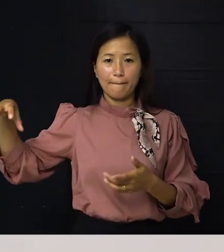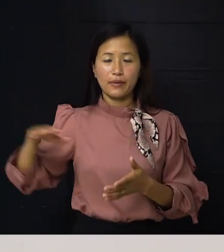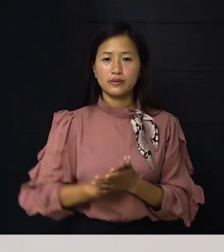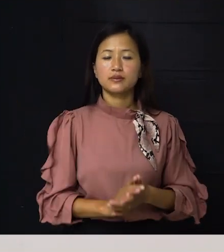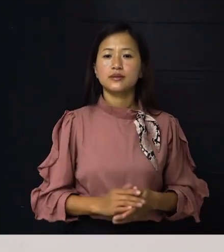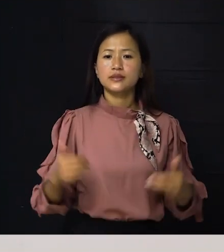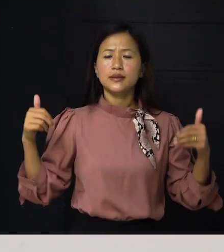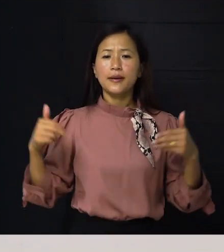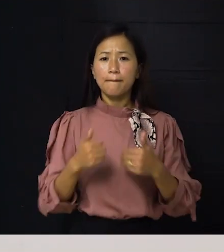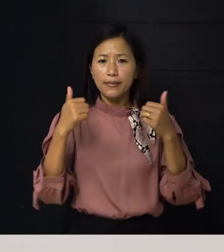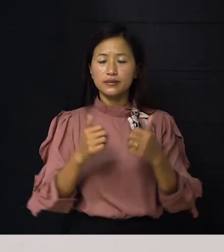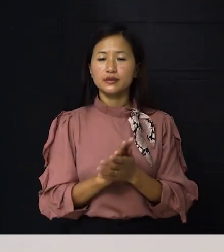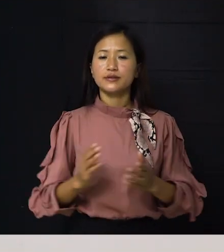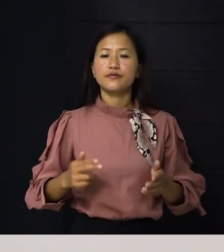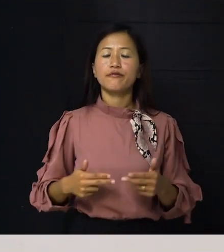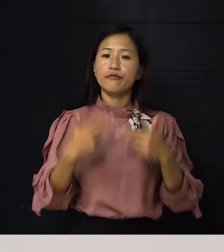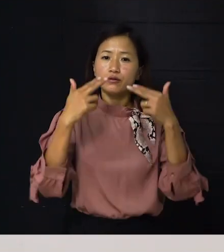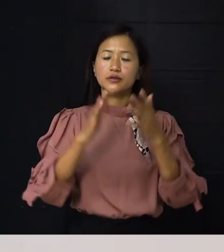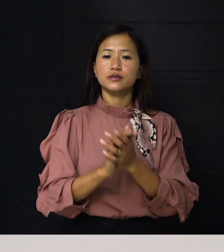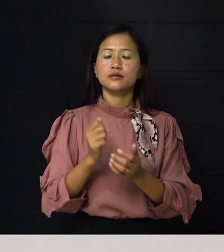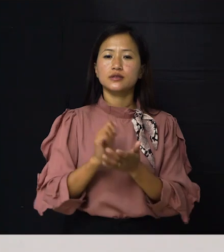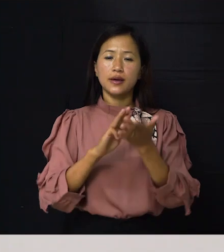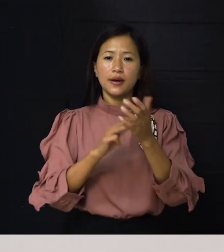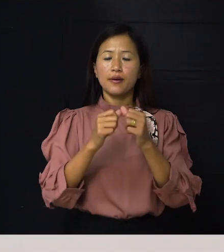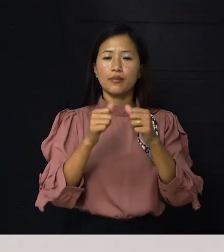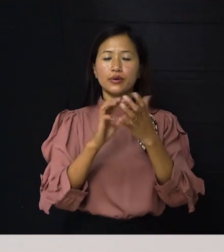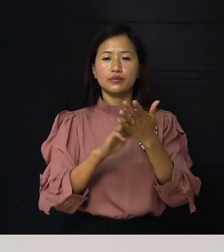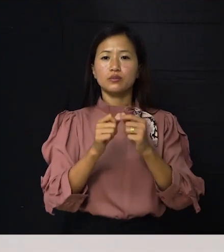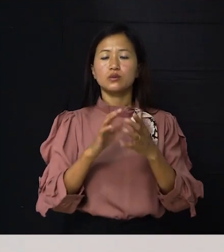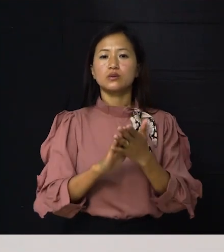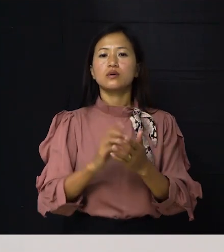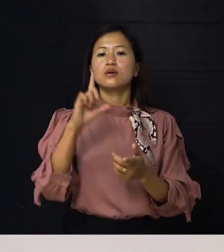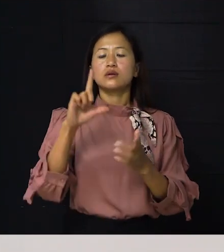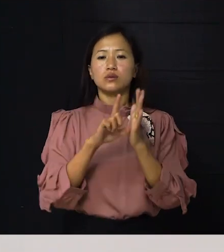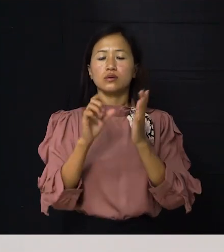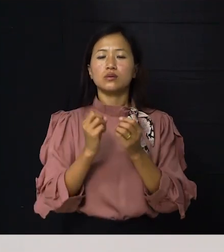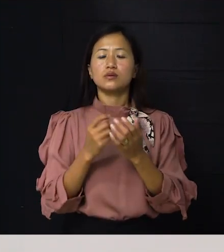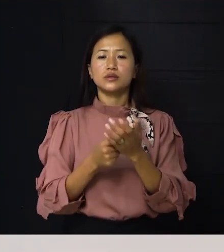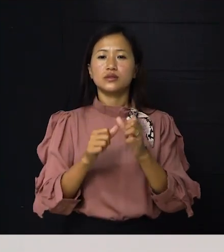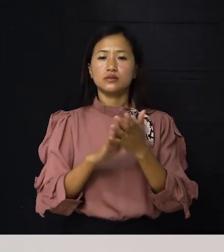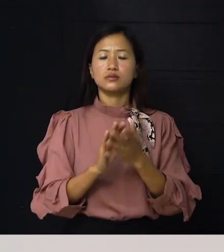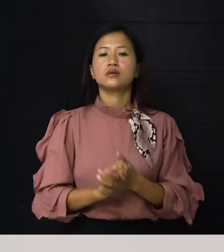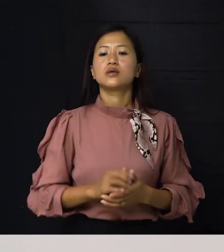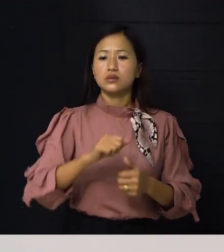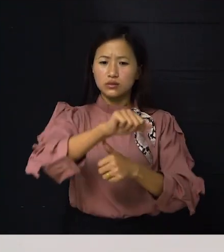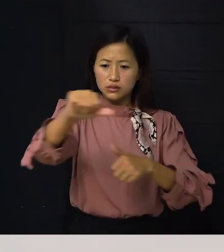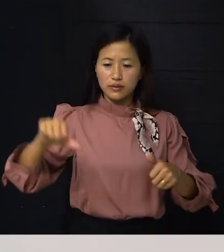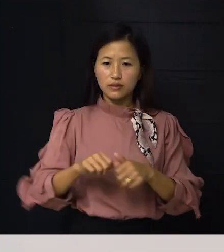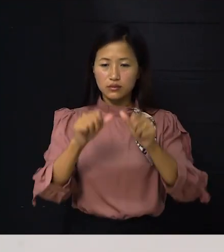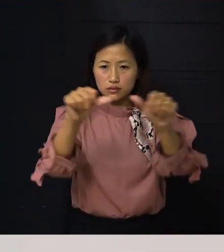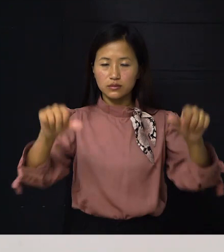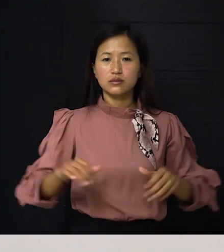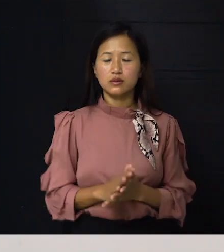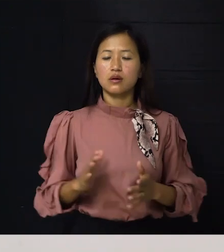battle, he fought against Ibrahim Lodi, and he defeated Ibrahim Lodi. Those areas which was